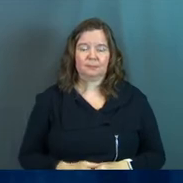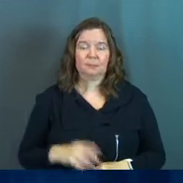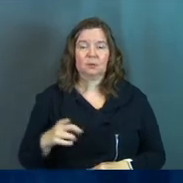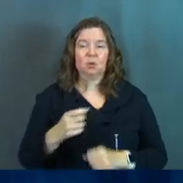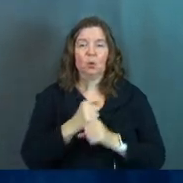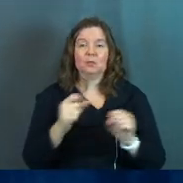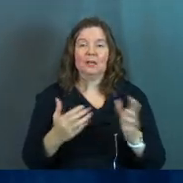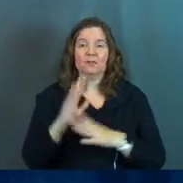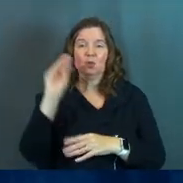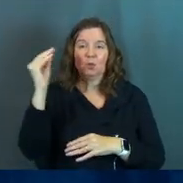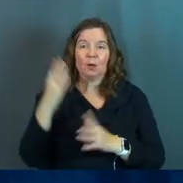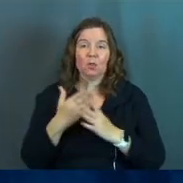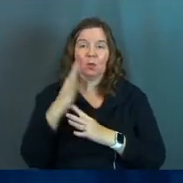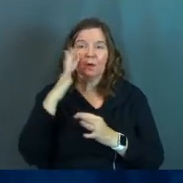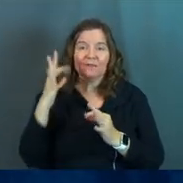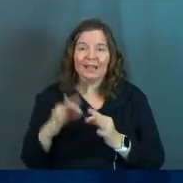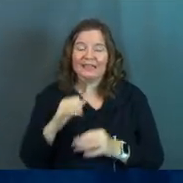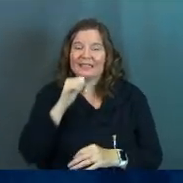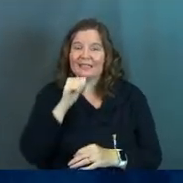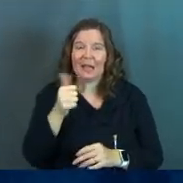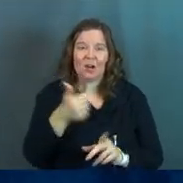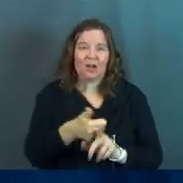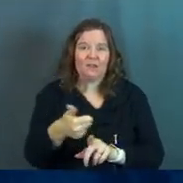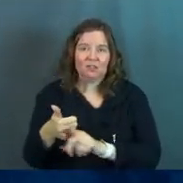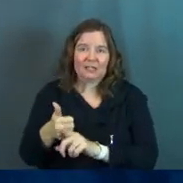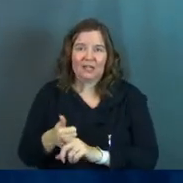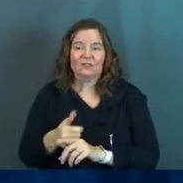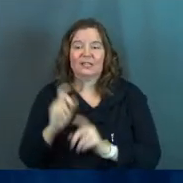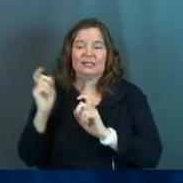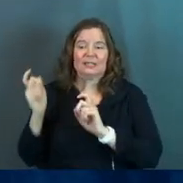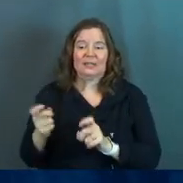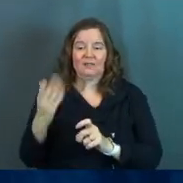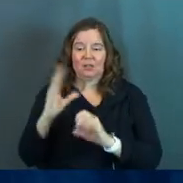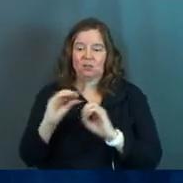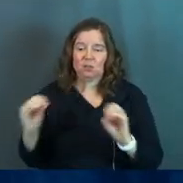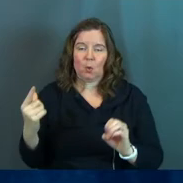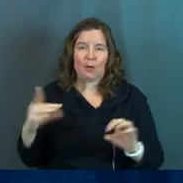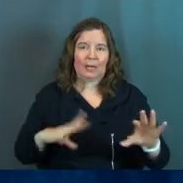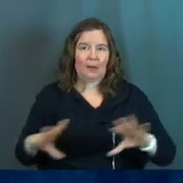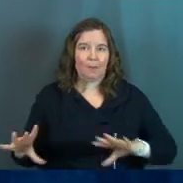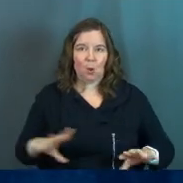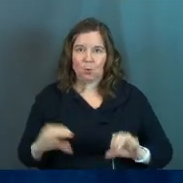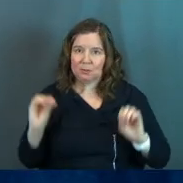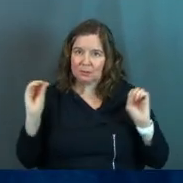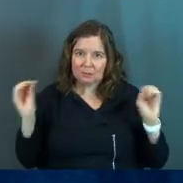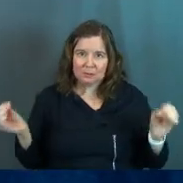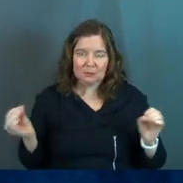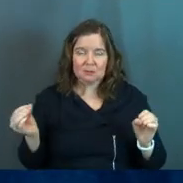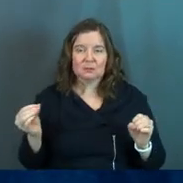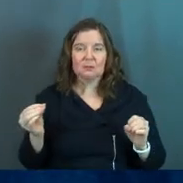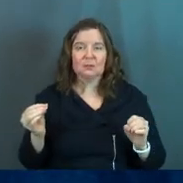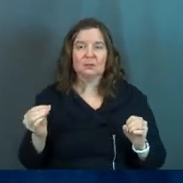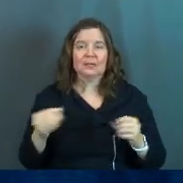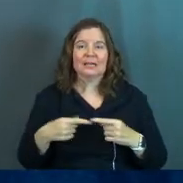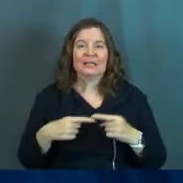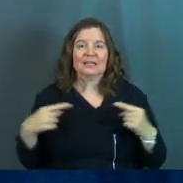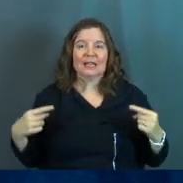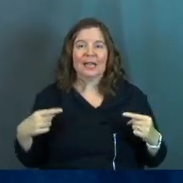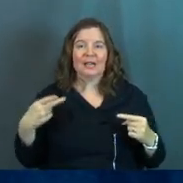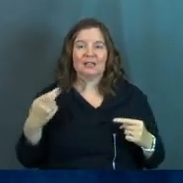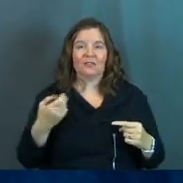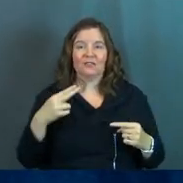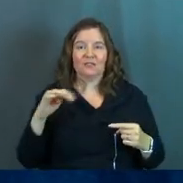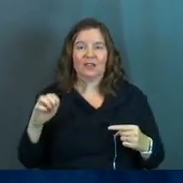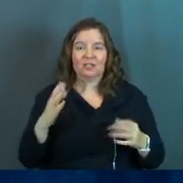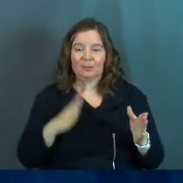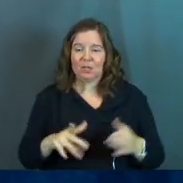You are saved by grace through faith, and this is not of yourselves. It is the gift of God so that no one can boast. It's the anti-Pharisee